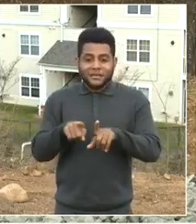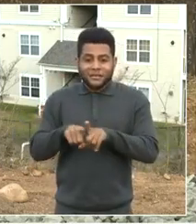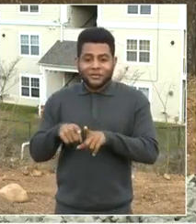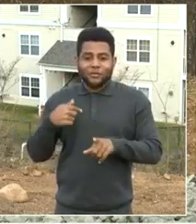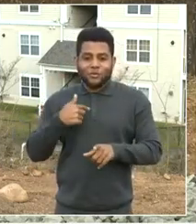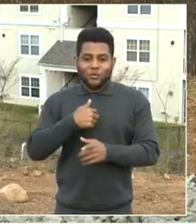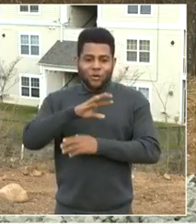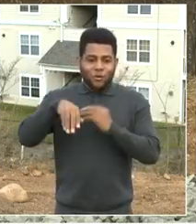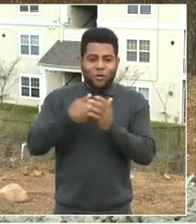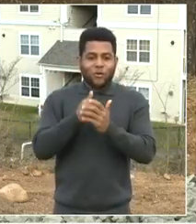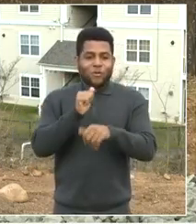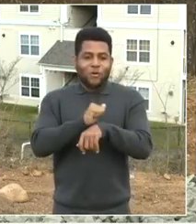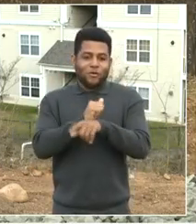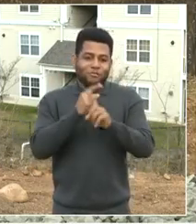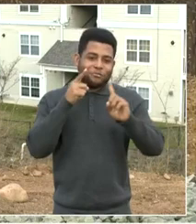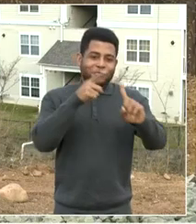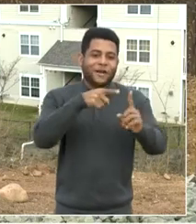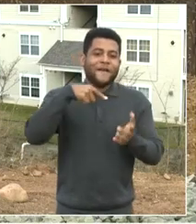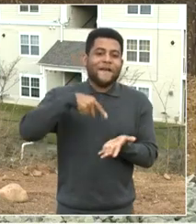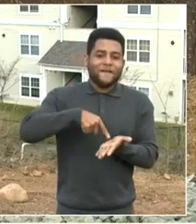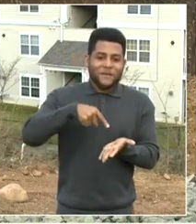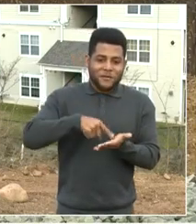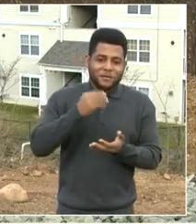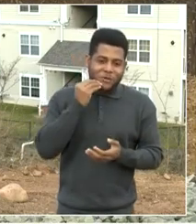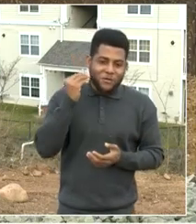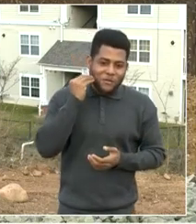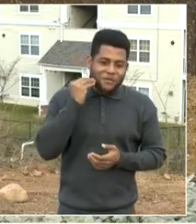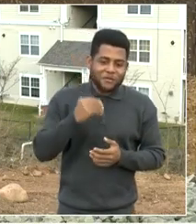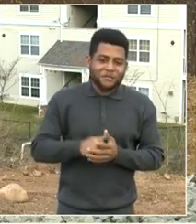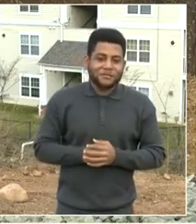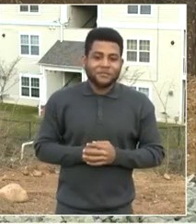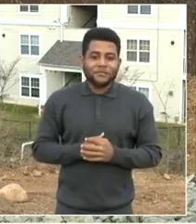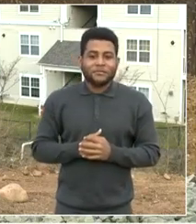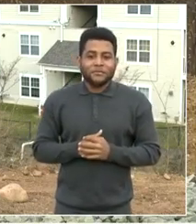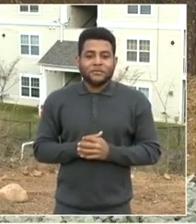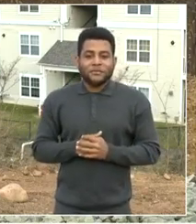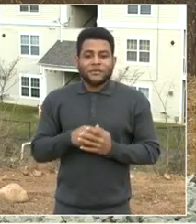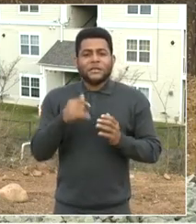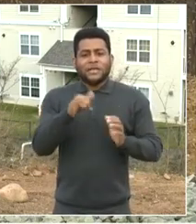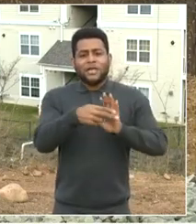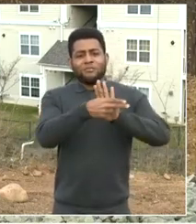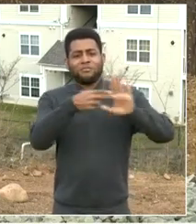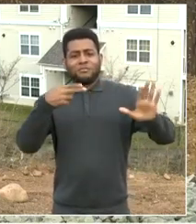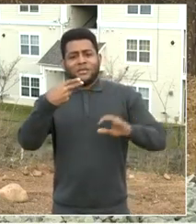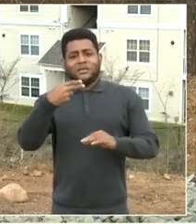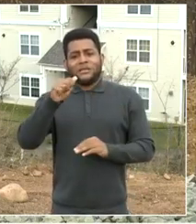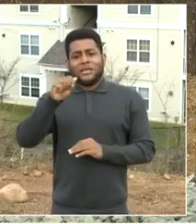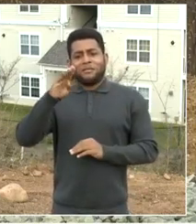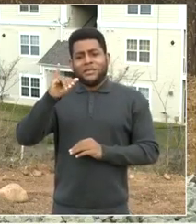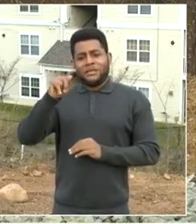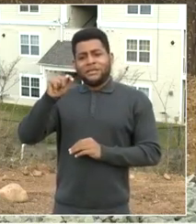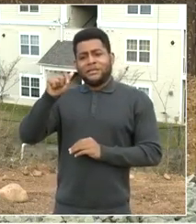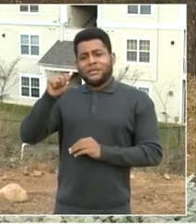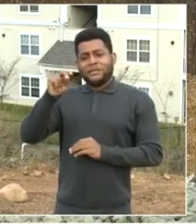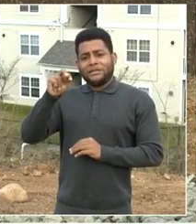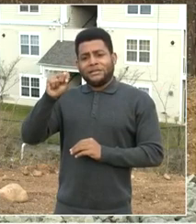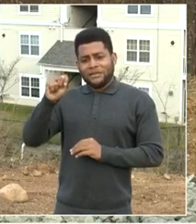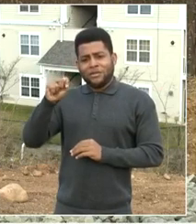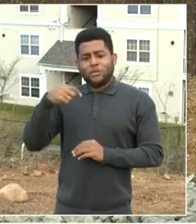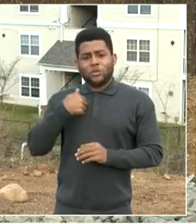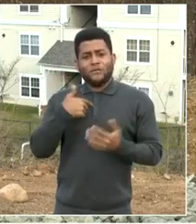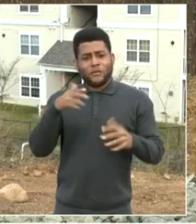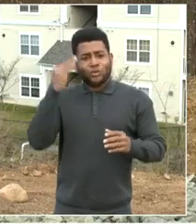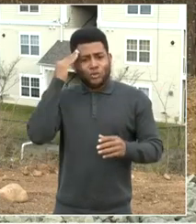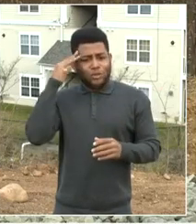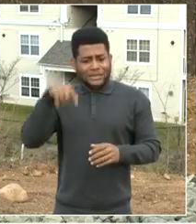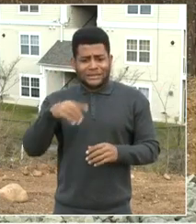housing. The name Habitat generally and Habitat DC largely speaks for itself. It carries great weight